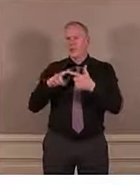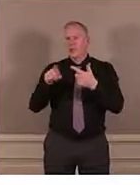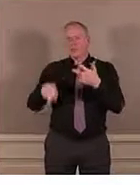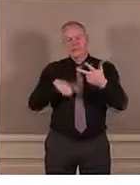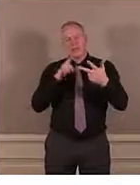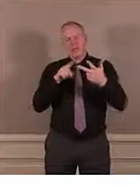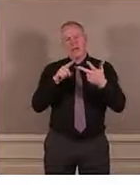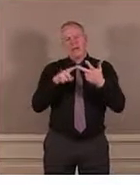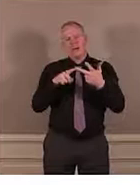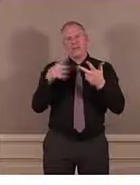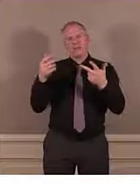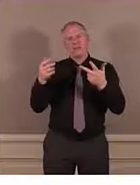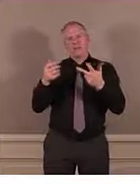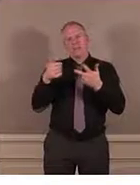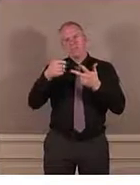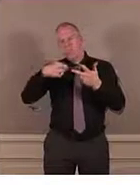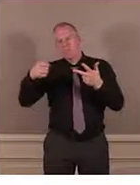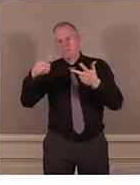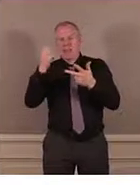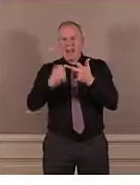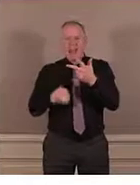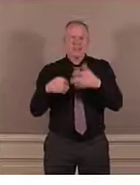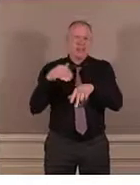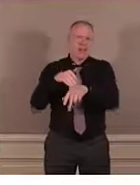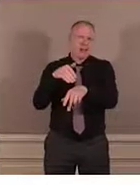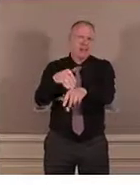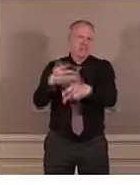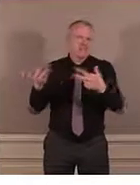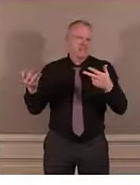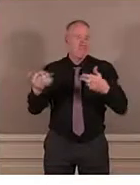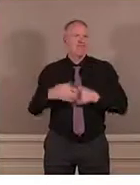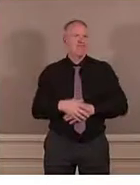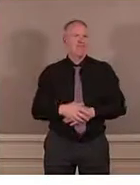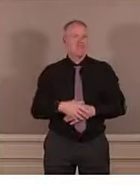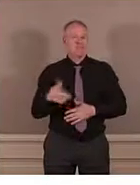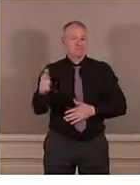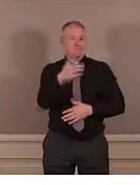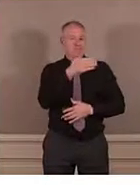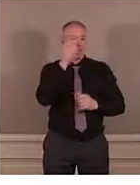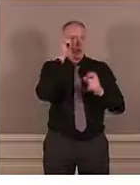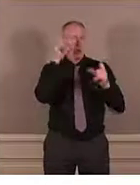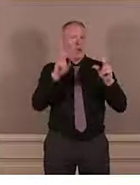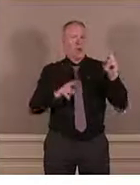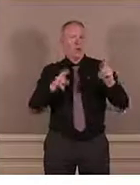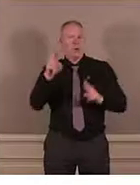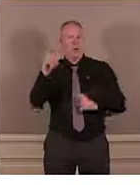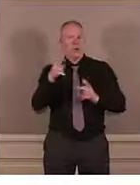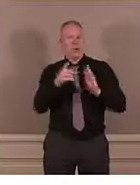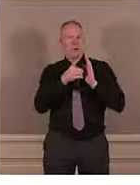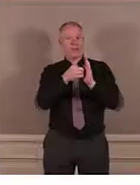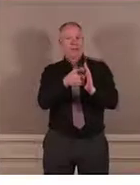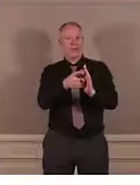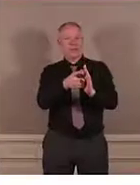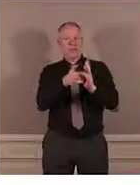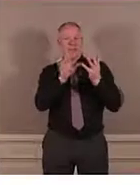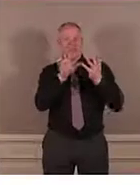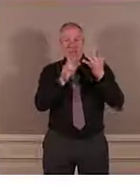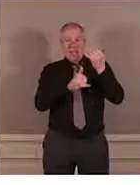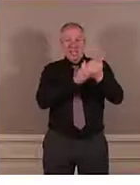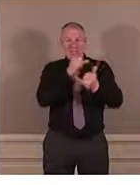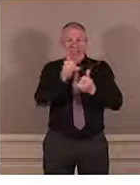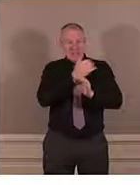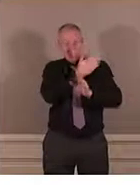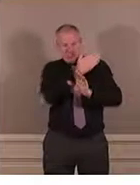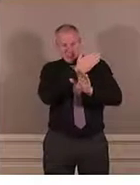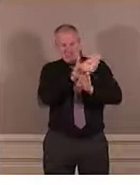and then draw out towards the end some of the implications. So you'll all be aware that New Directions is almost 10 years old at this point,